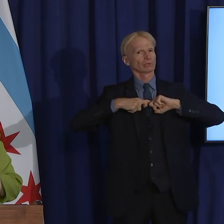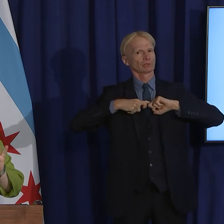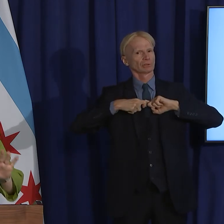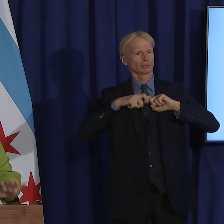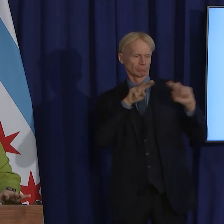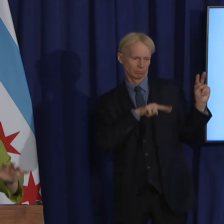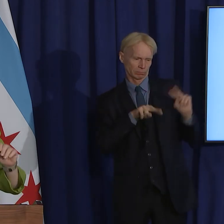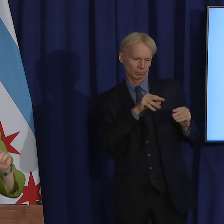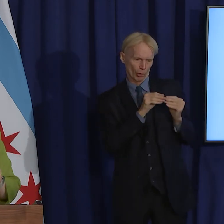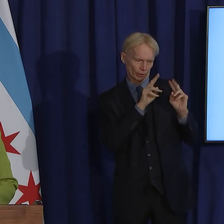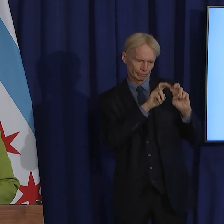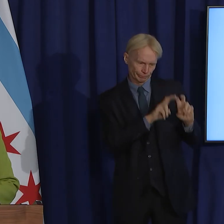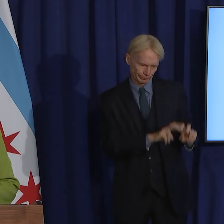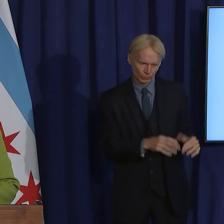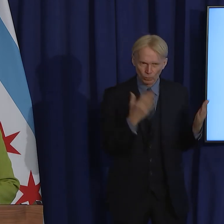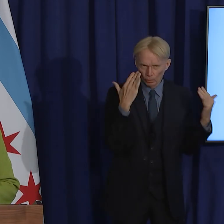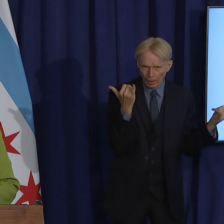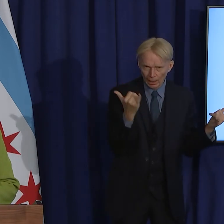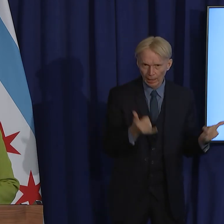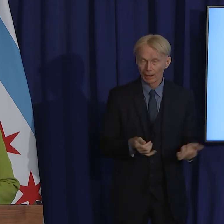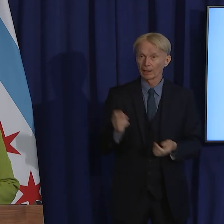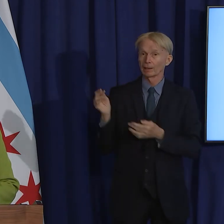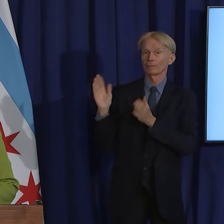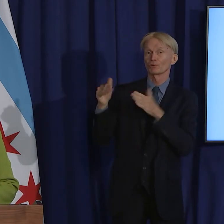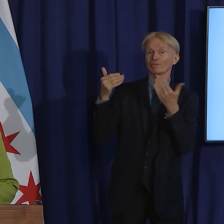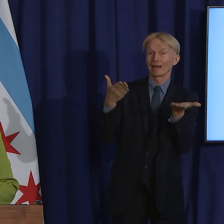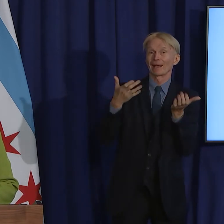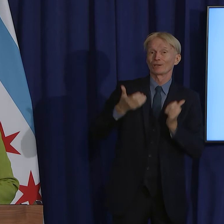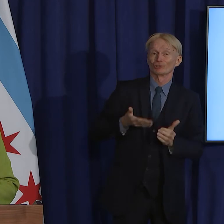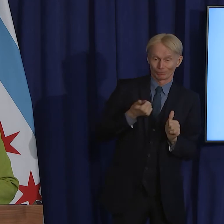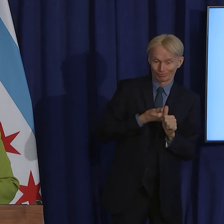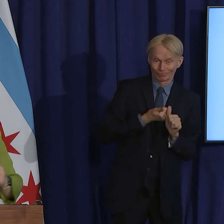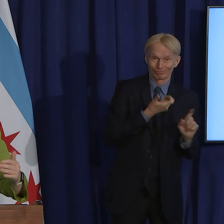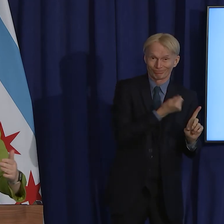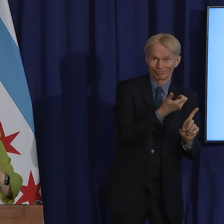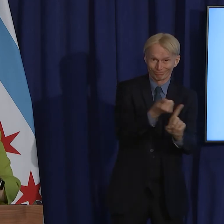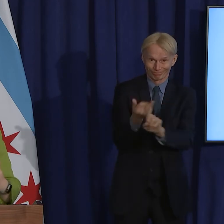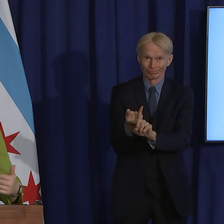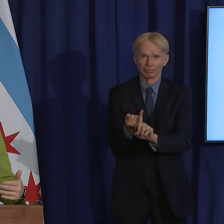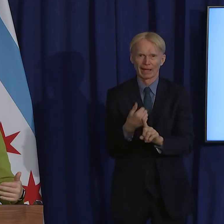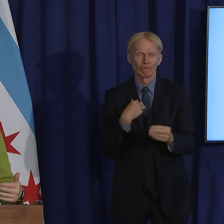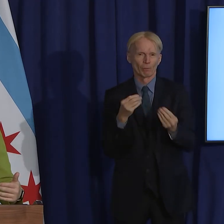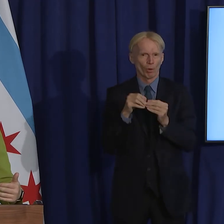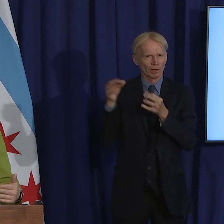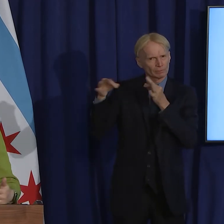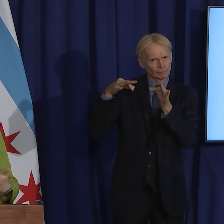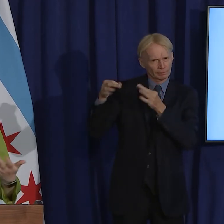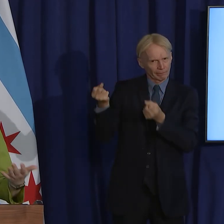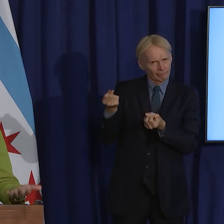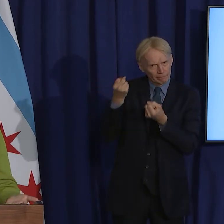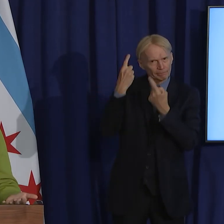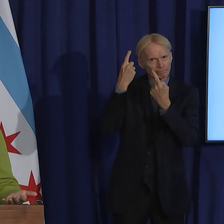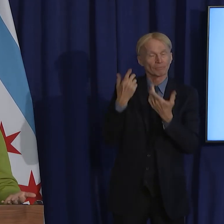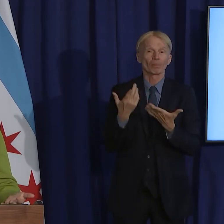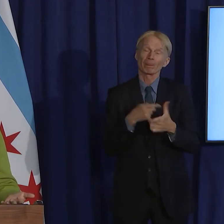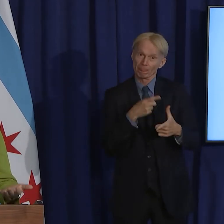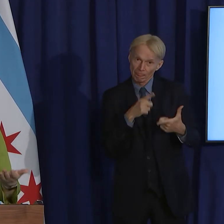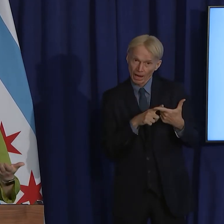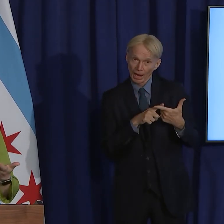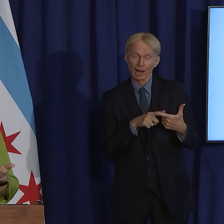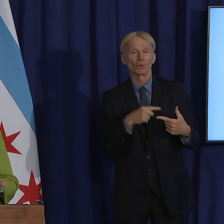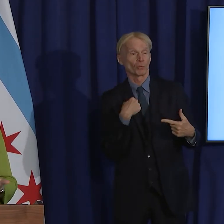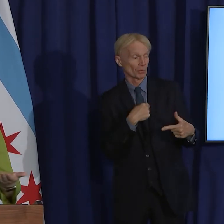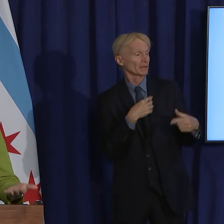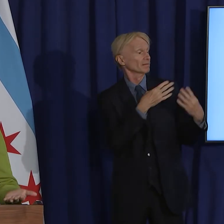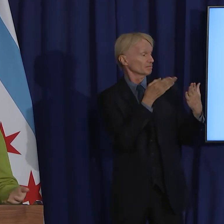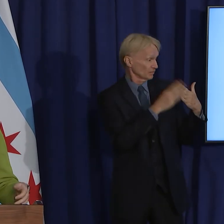that, we work to make sure that providers have the most important information, and then once the full investigation is done, we're transparent